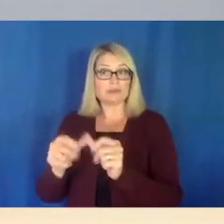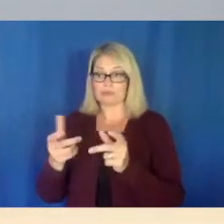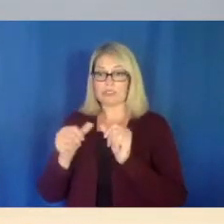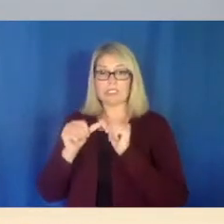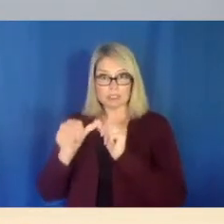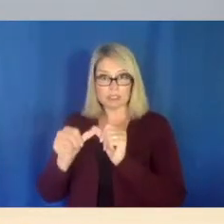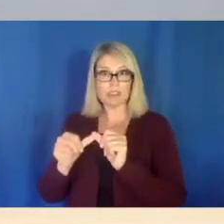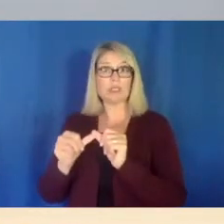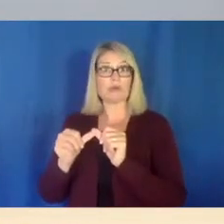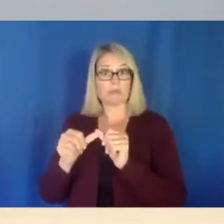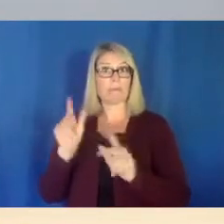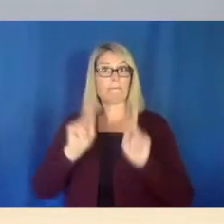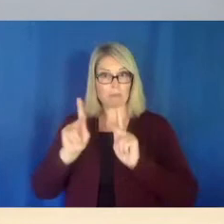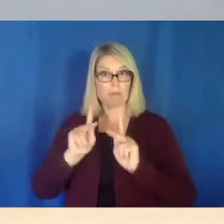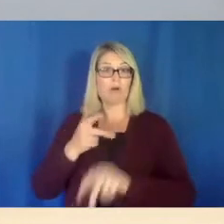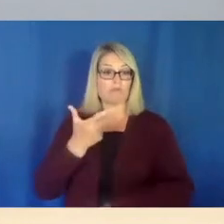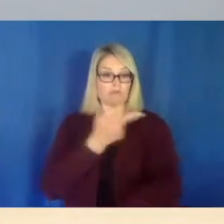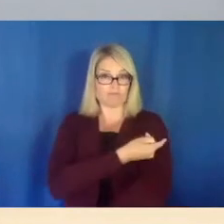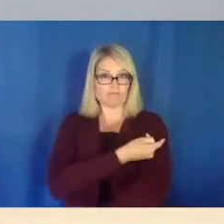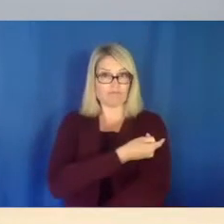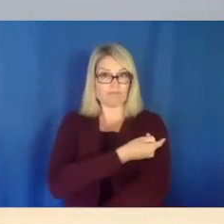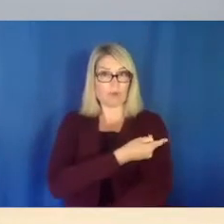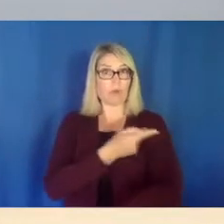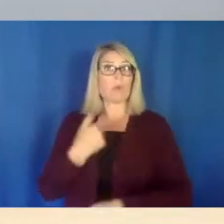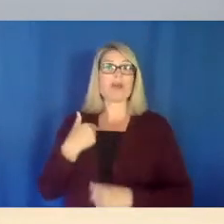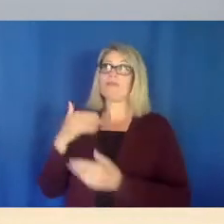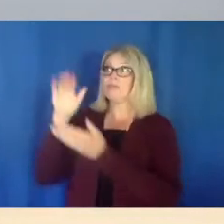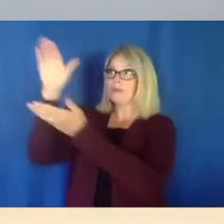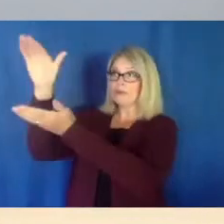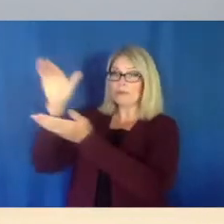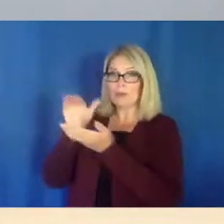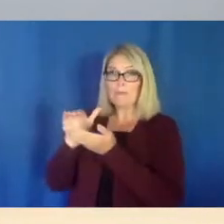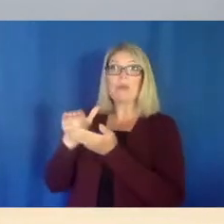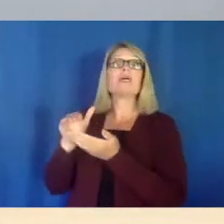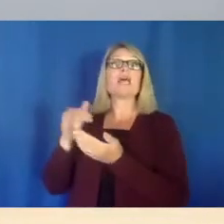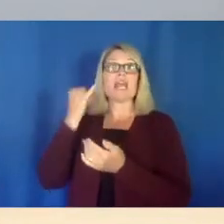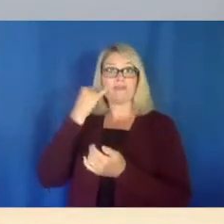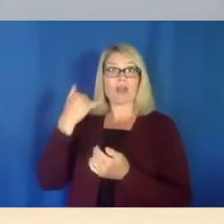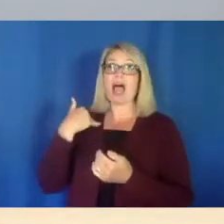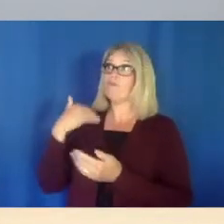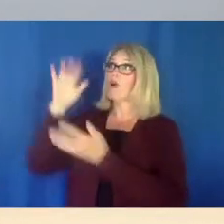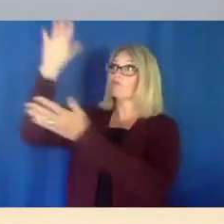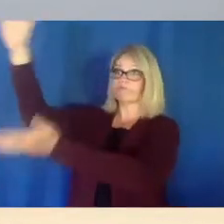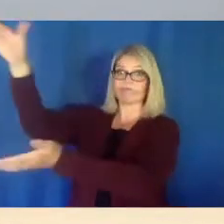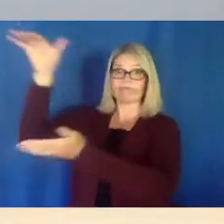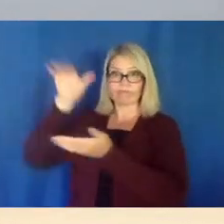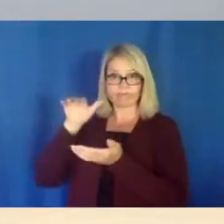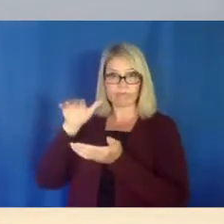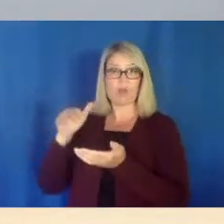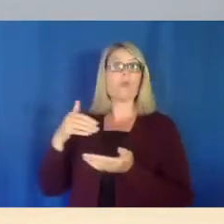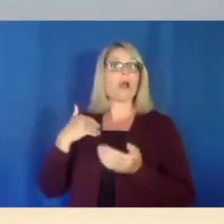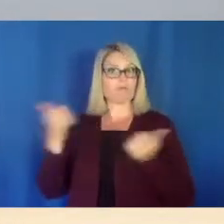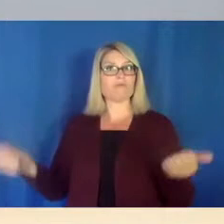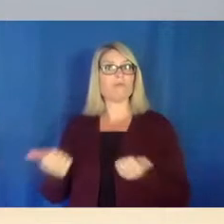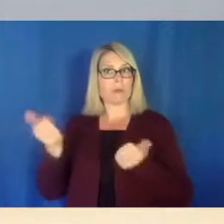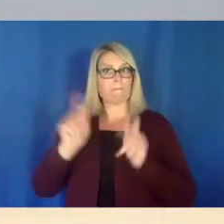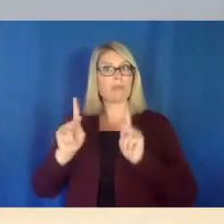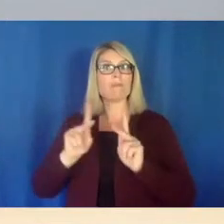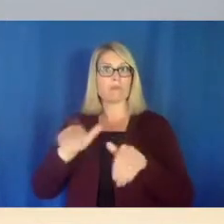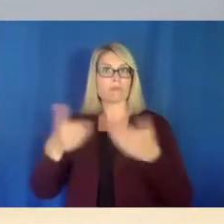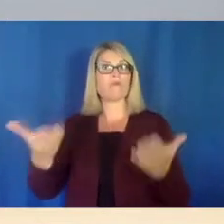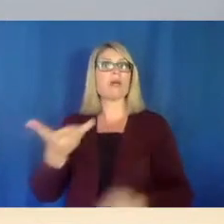people, because we only have a certain supply, but even as we have an increased supply, we have enough people to give vaccinations,